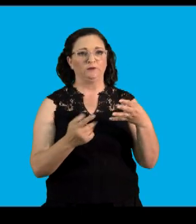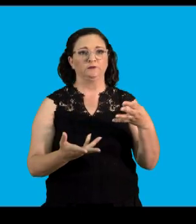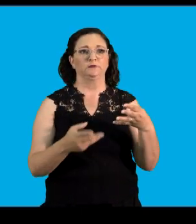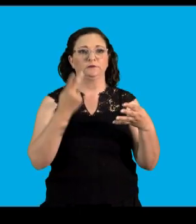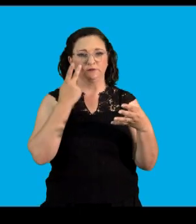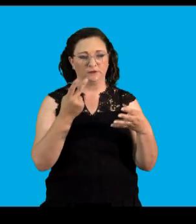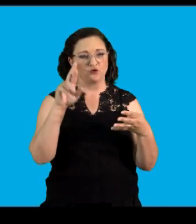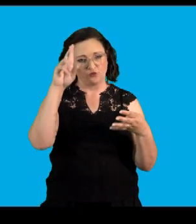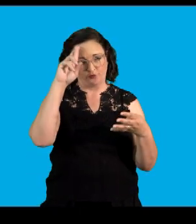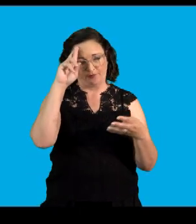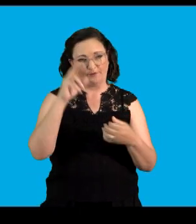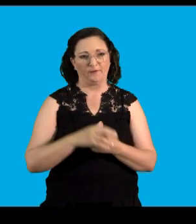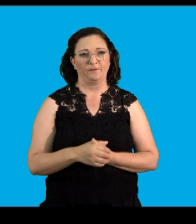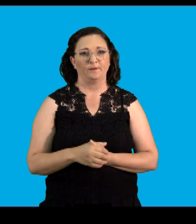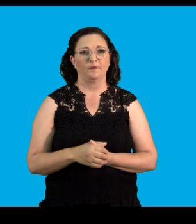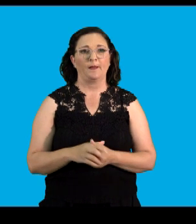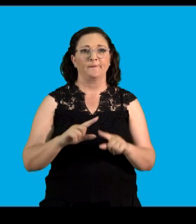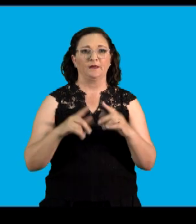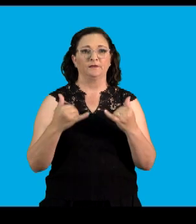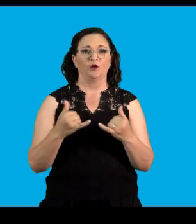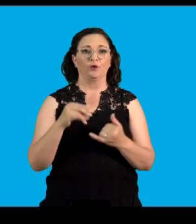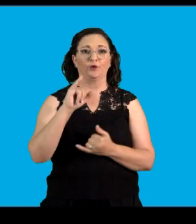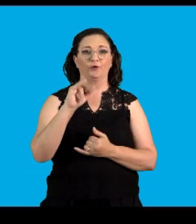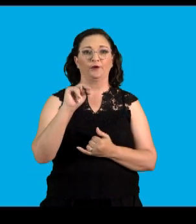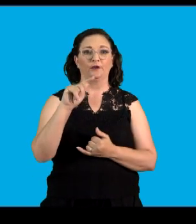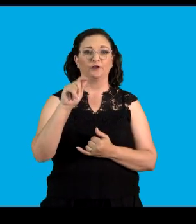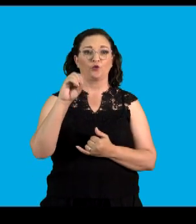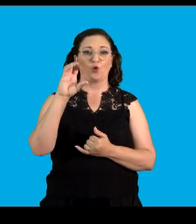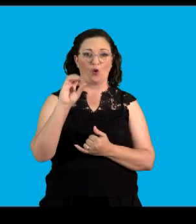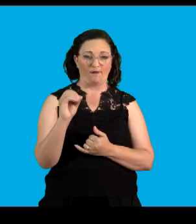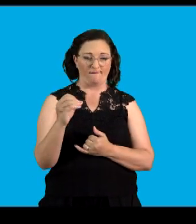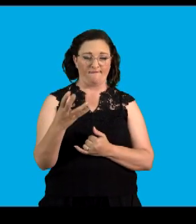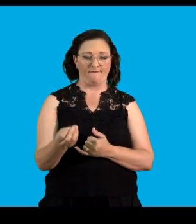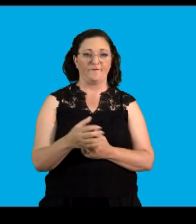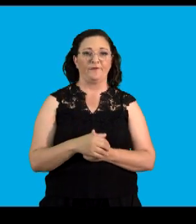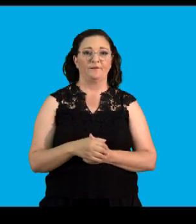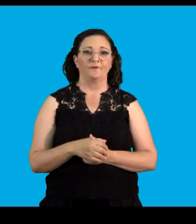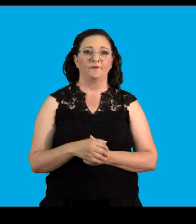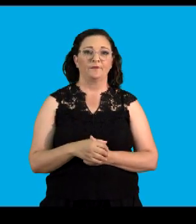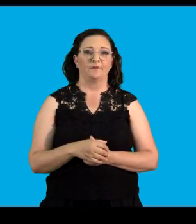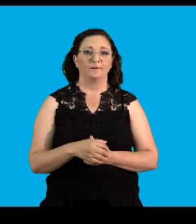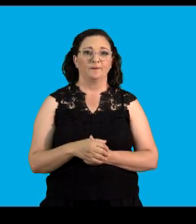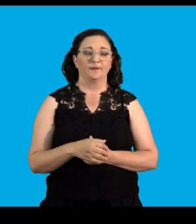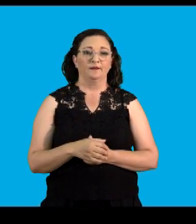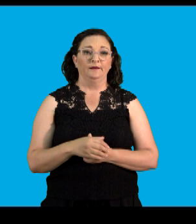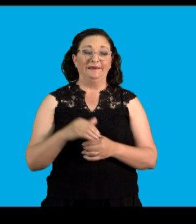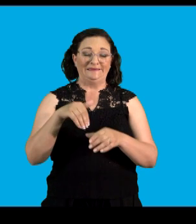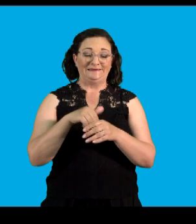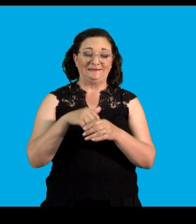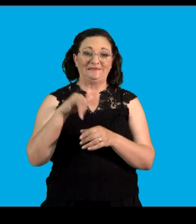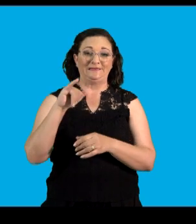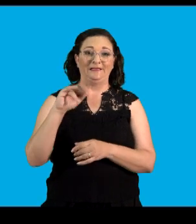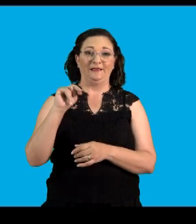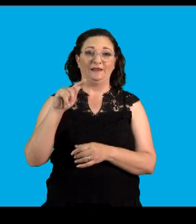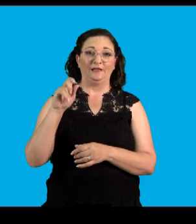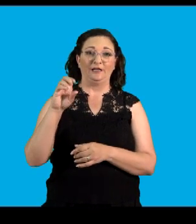start the subheading. Remember, you've got your introduction, isn't it? Right, you've got your introduction, and in your